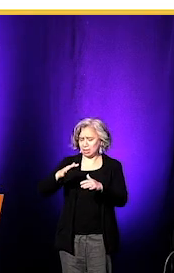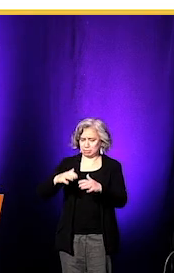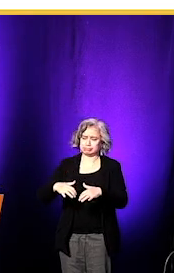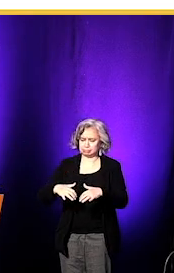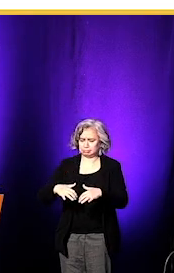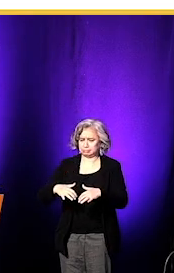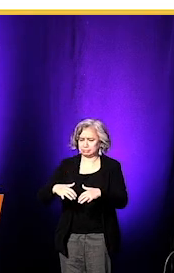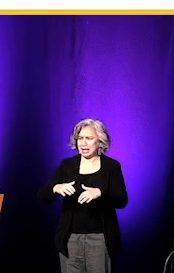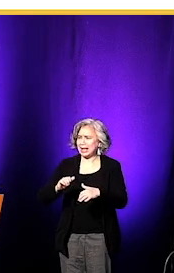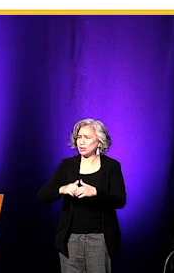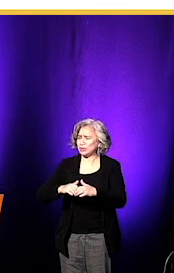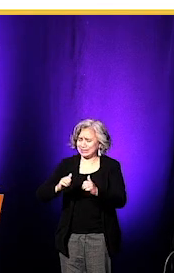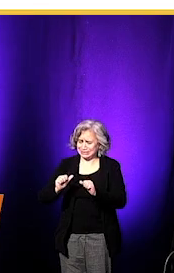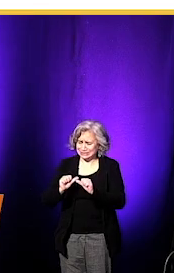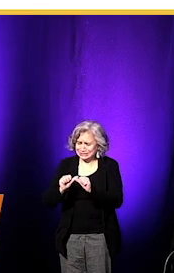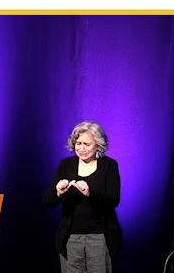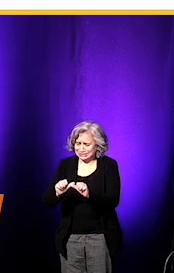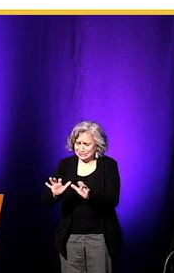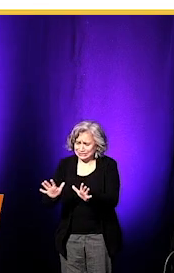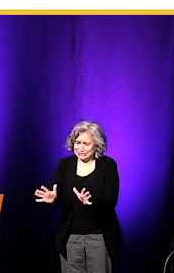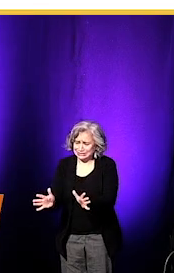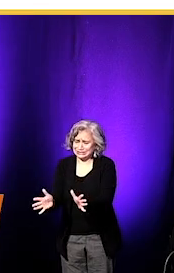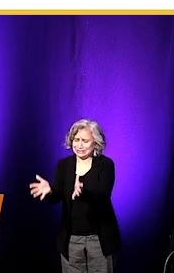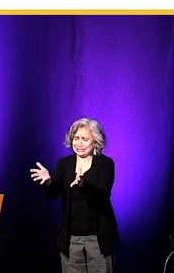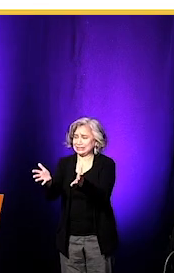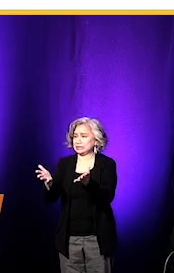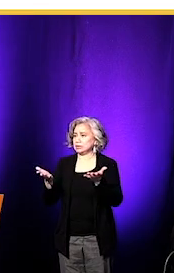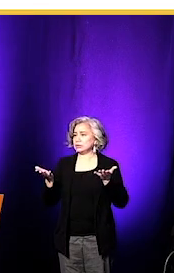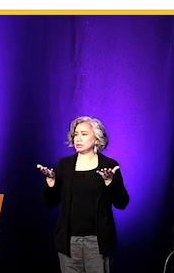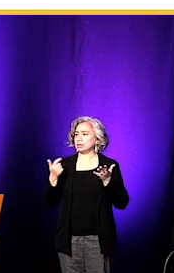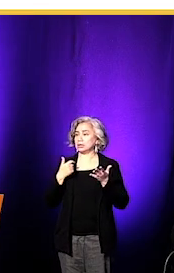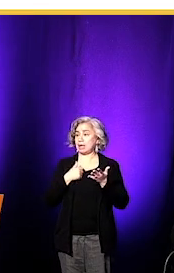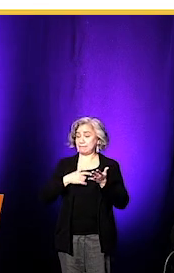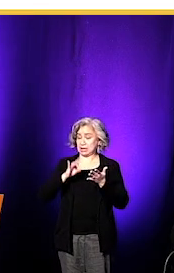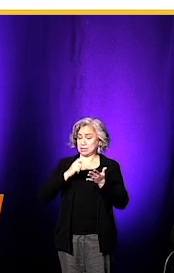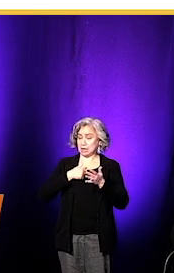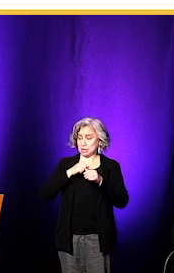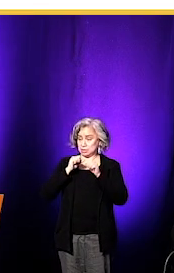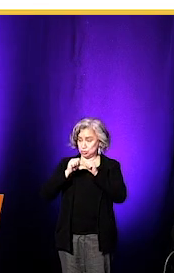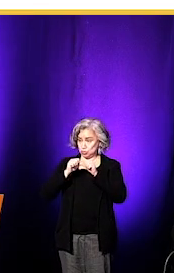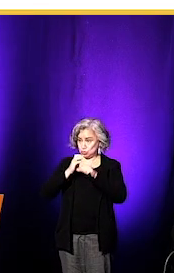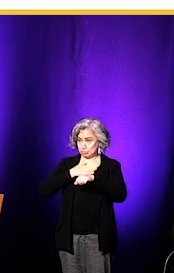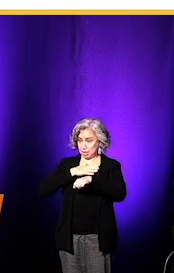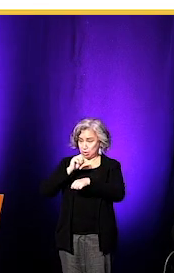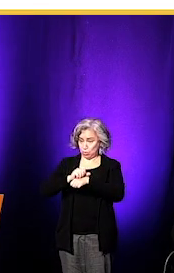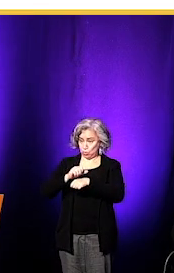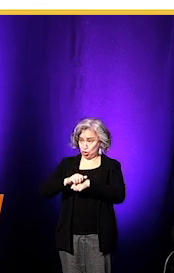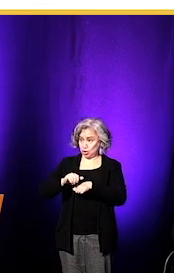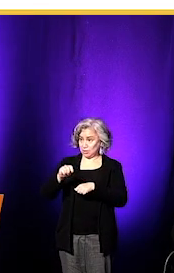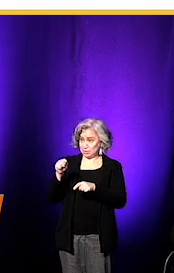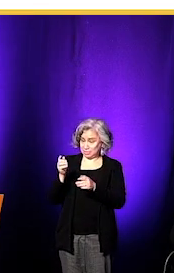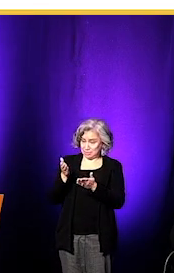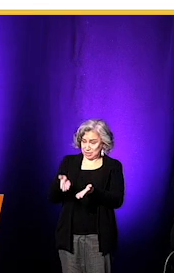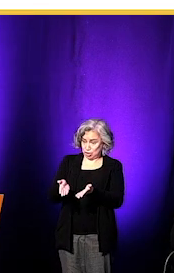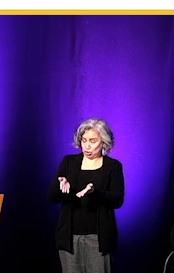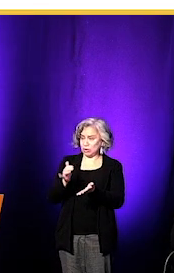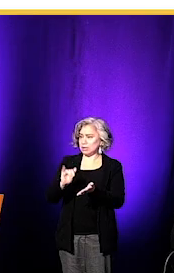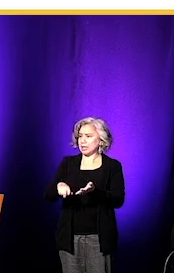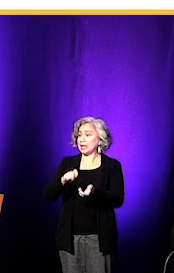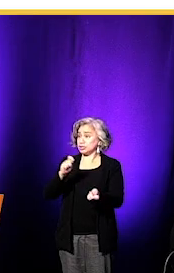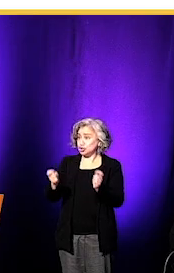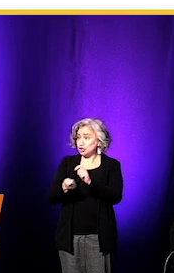Boom, right? Now what I'm finding as I'm continuing my work there is that change, that transformation that was